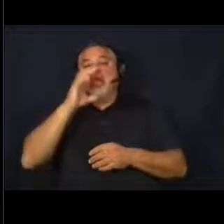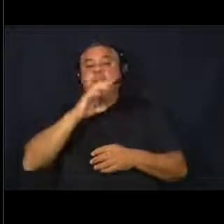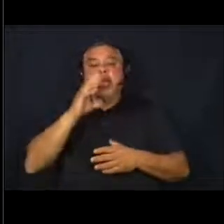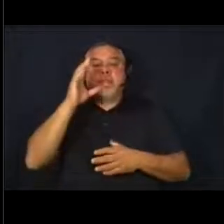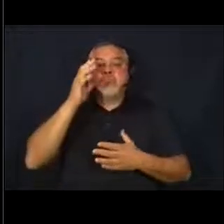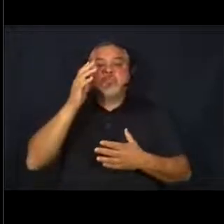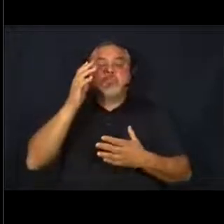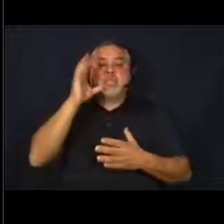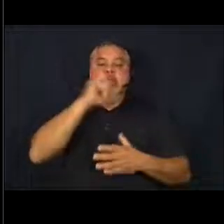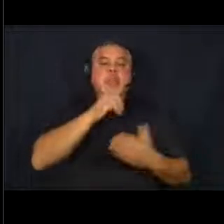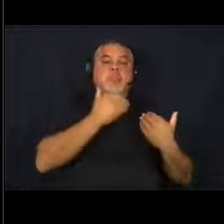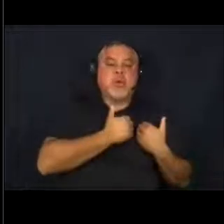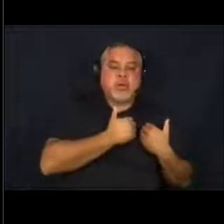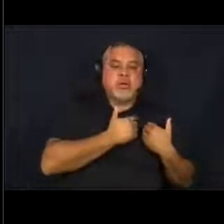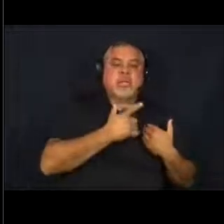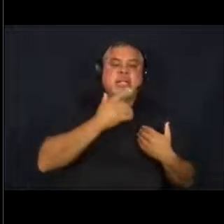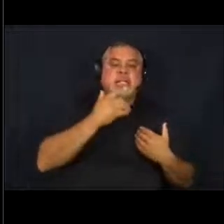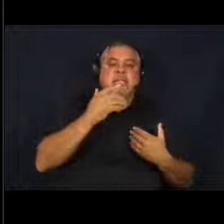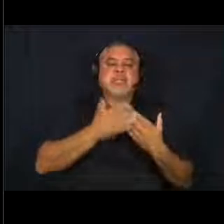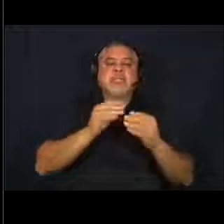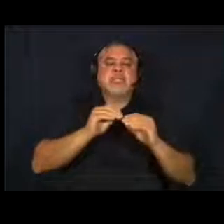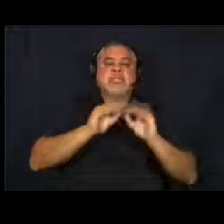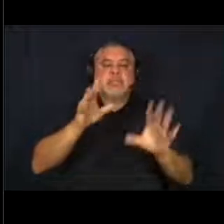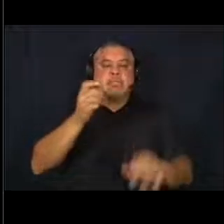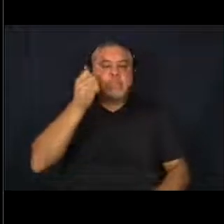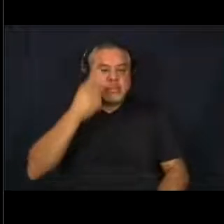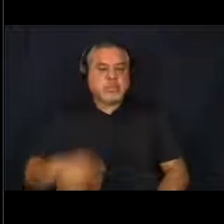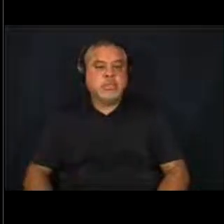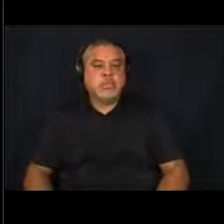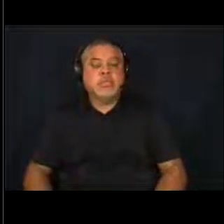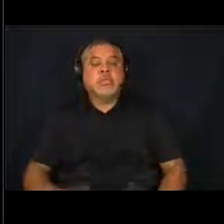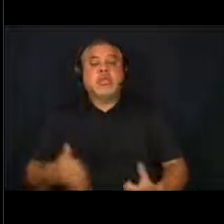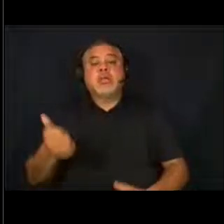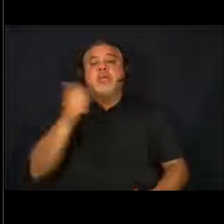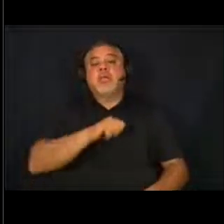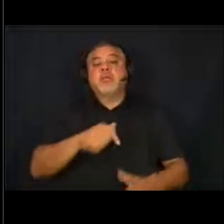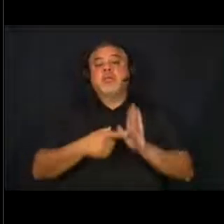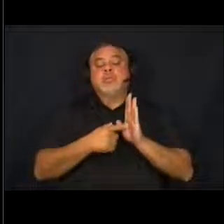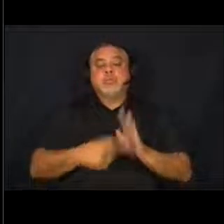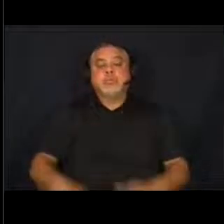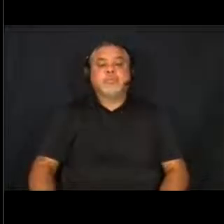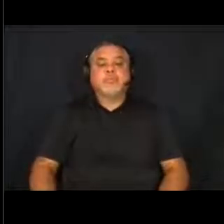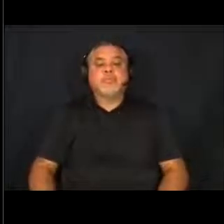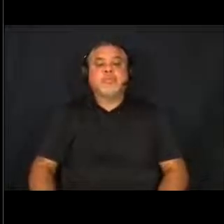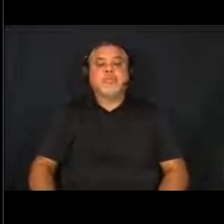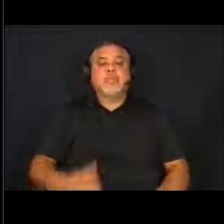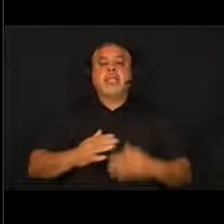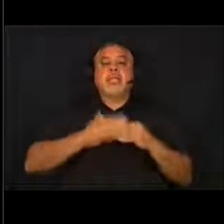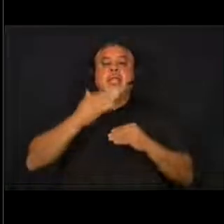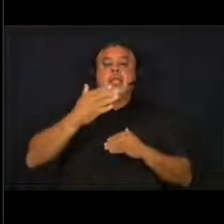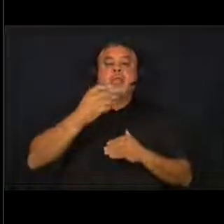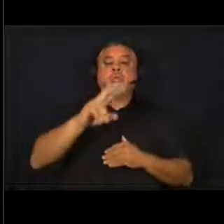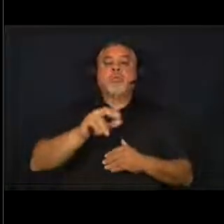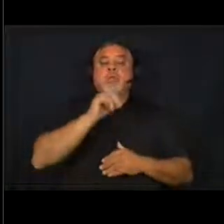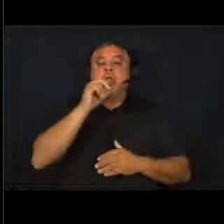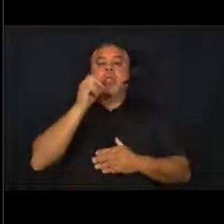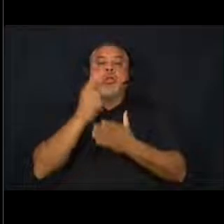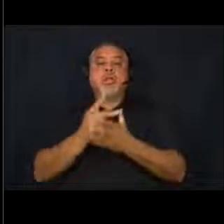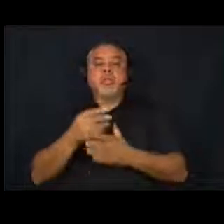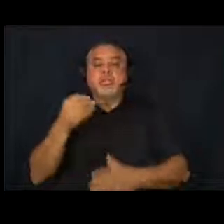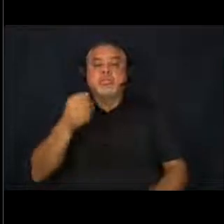clear. All right, let's look at another example. Excess and or unauthorized